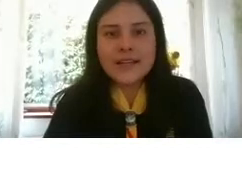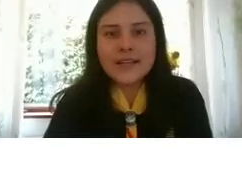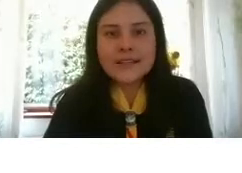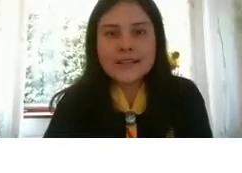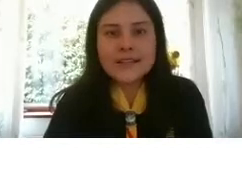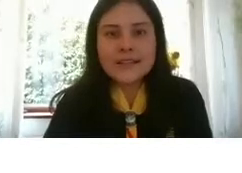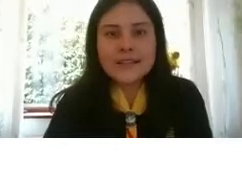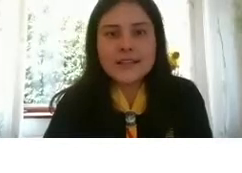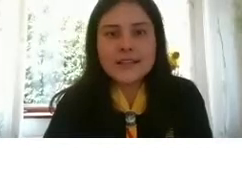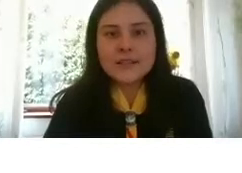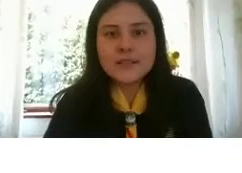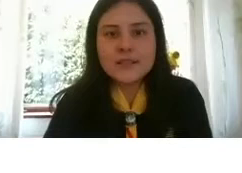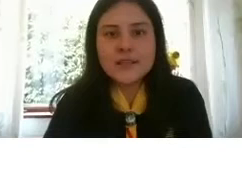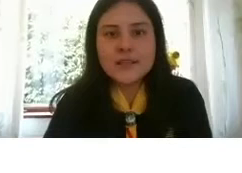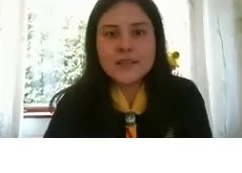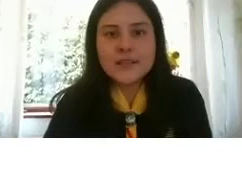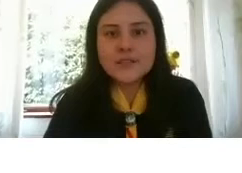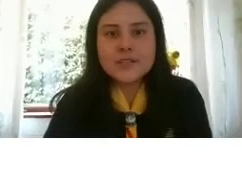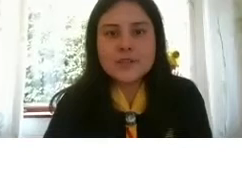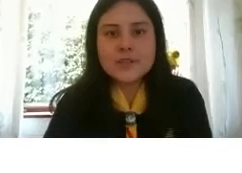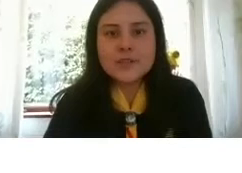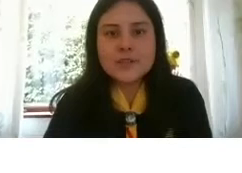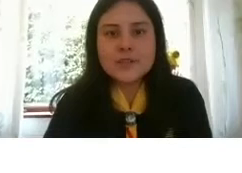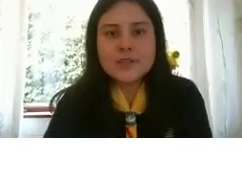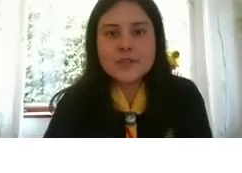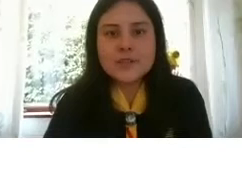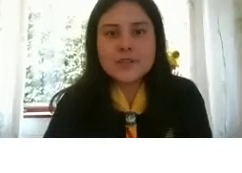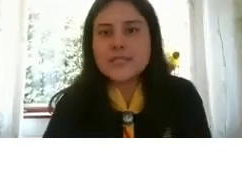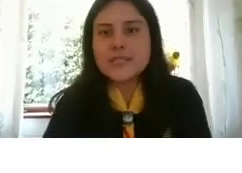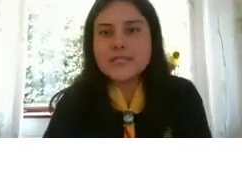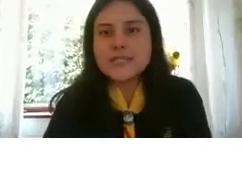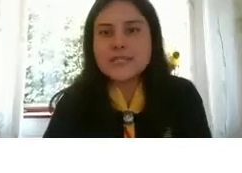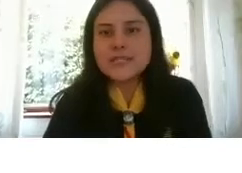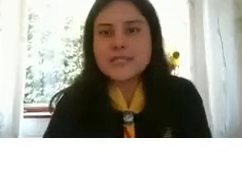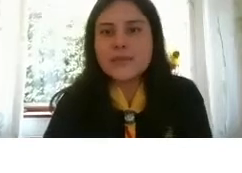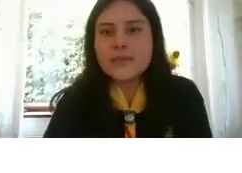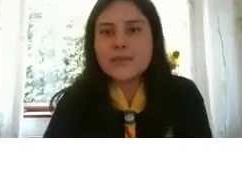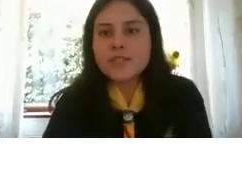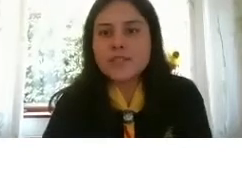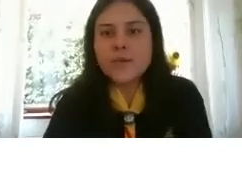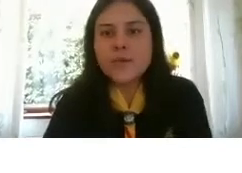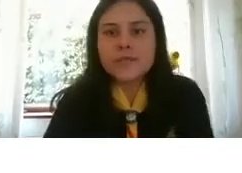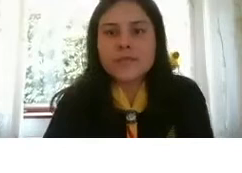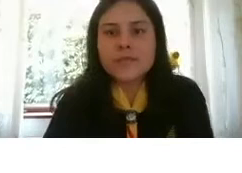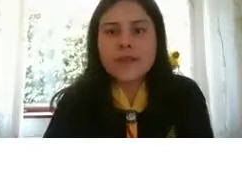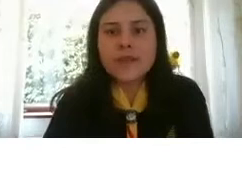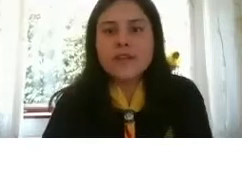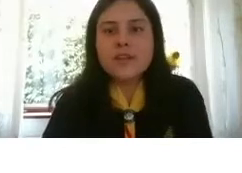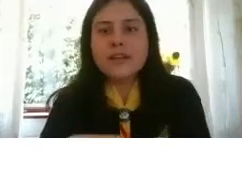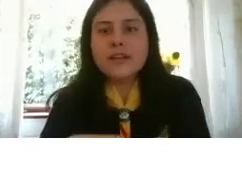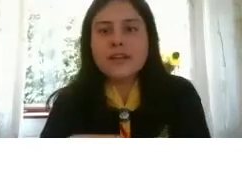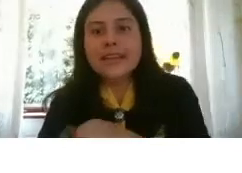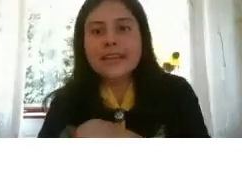And let me see, I want to minimize this. Okay. So we have